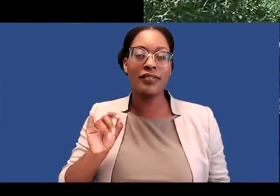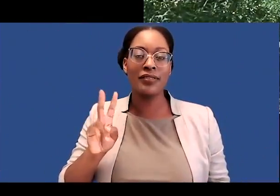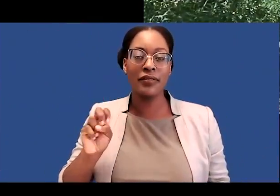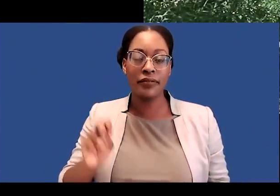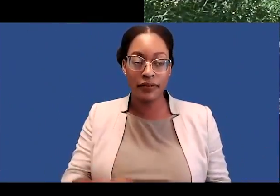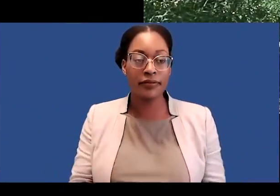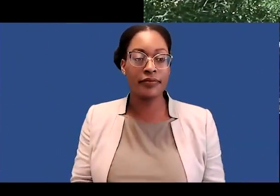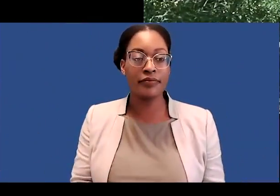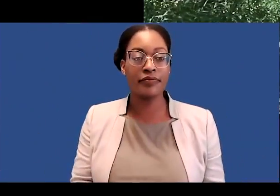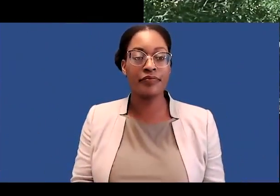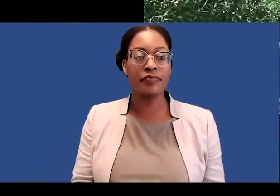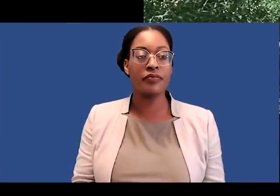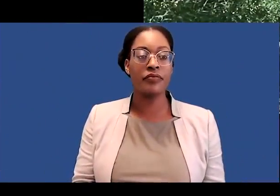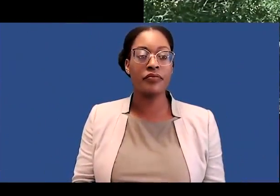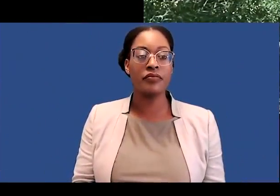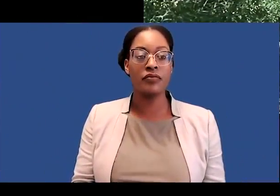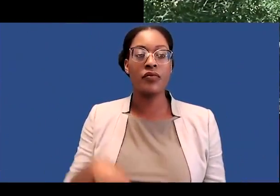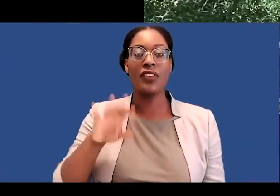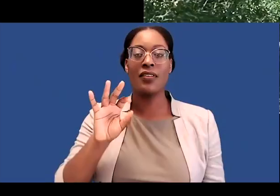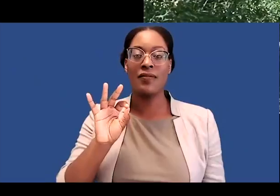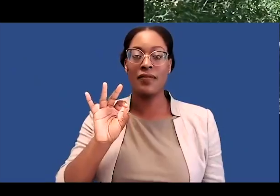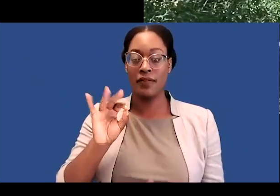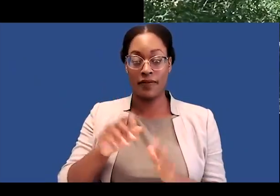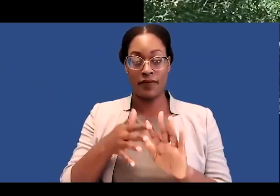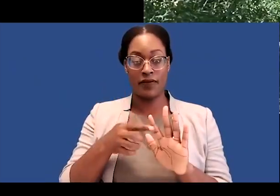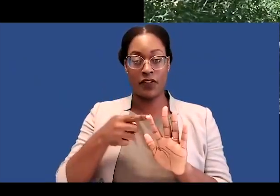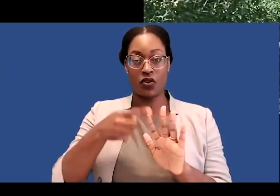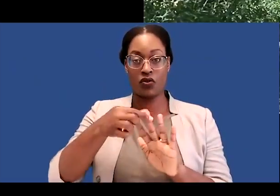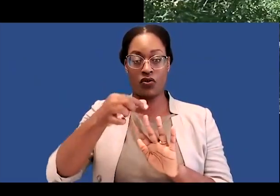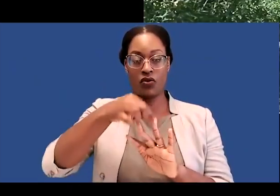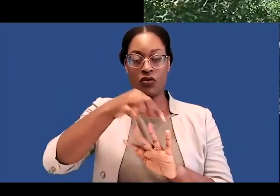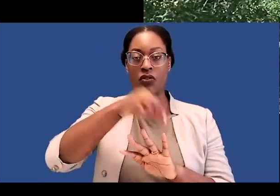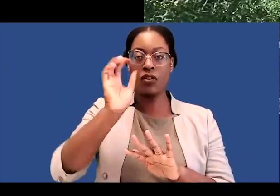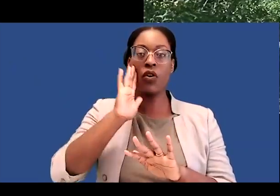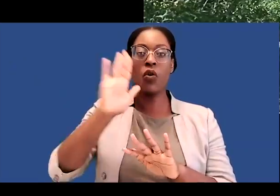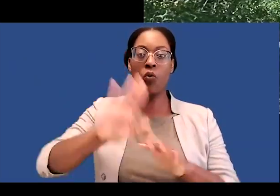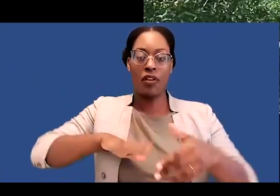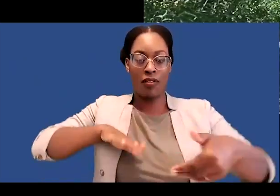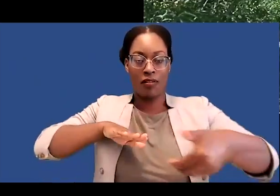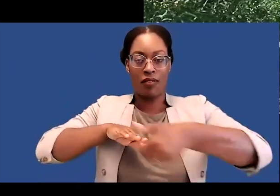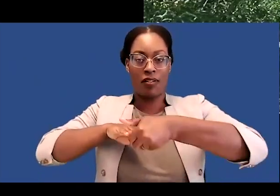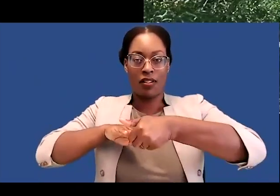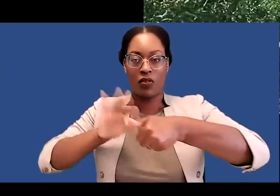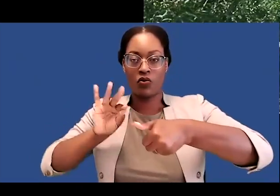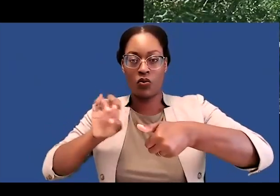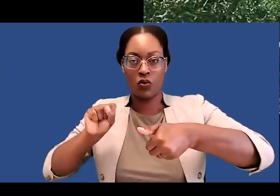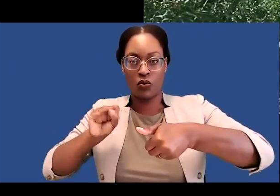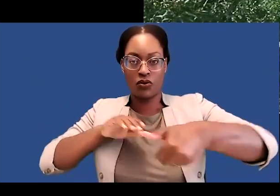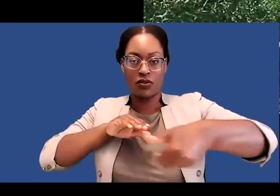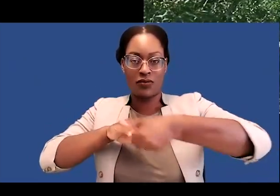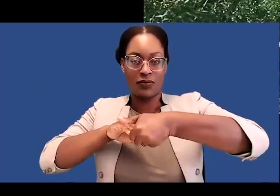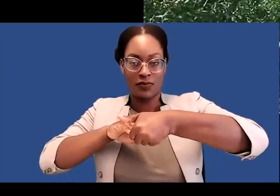Go ahead and tuck the fingertips underneath the toes, chin into the chest, and just fold in as deeply as you can